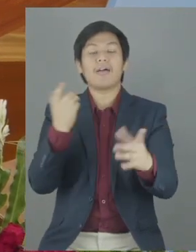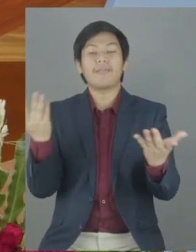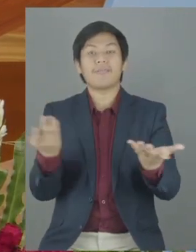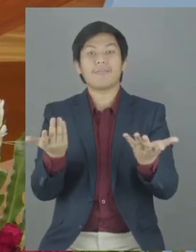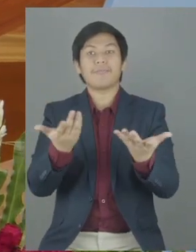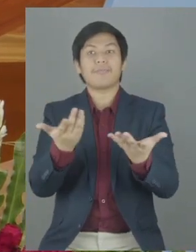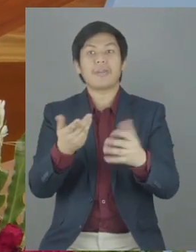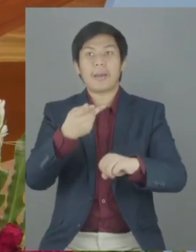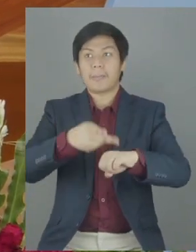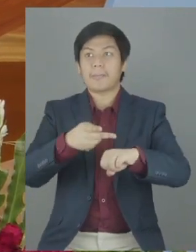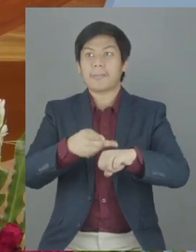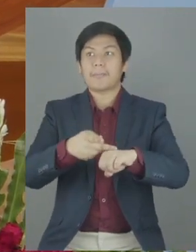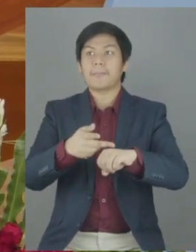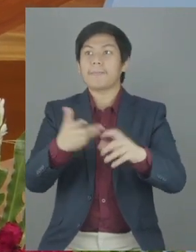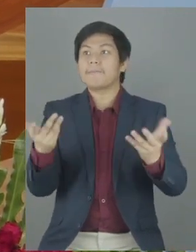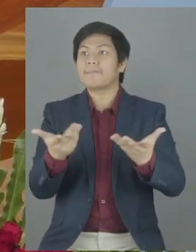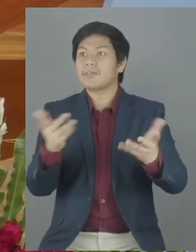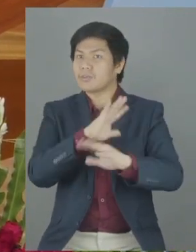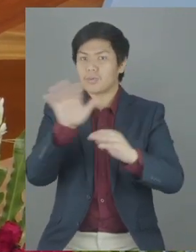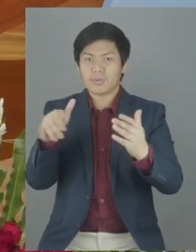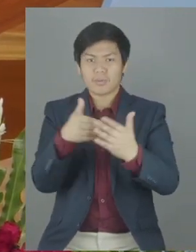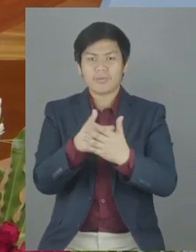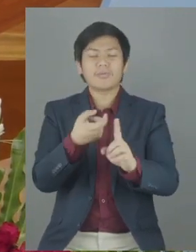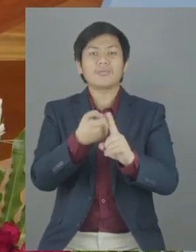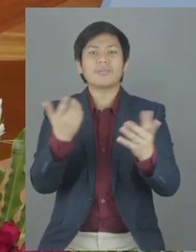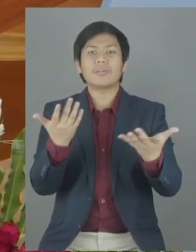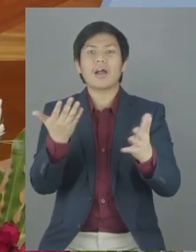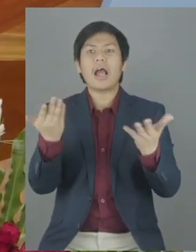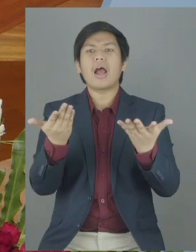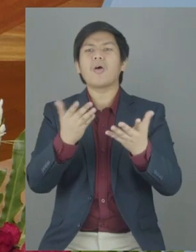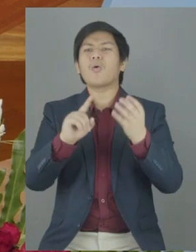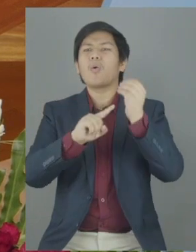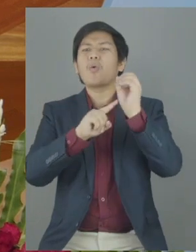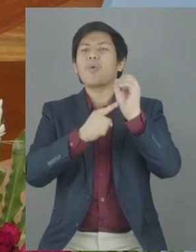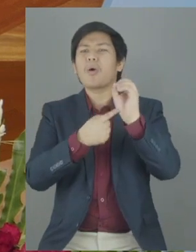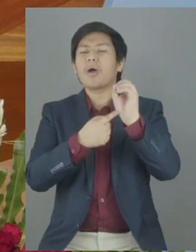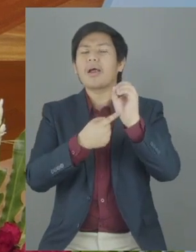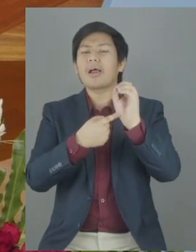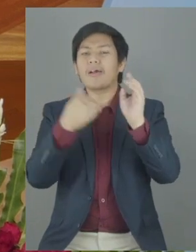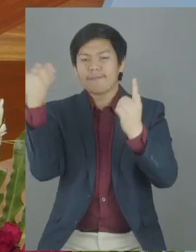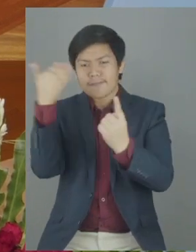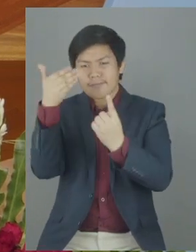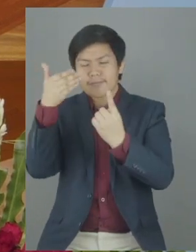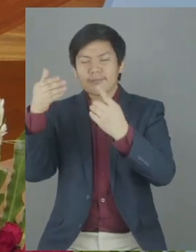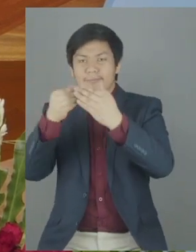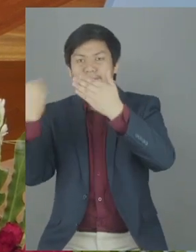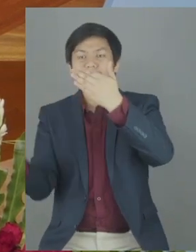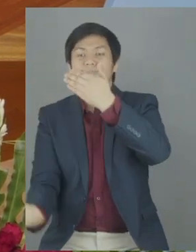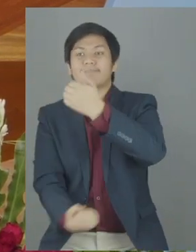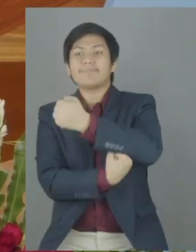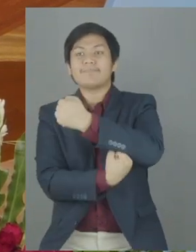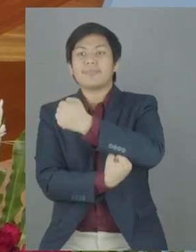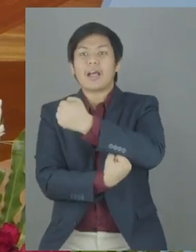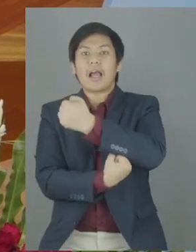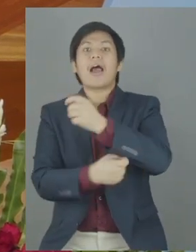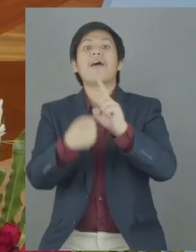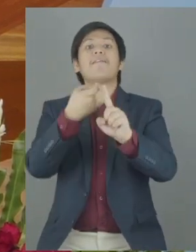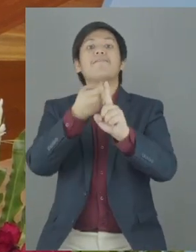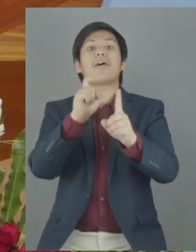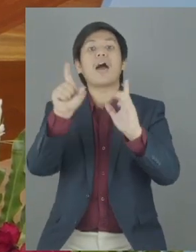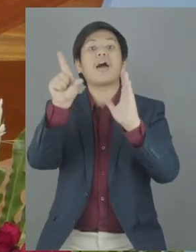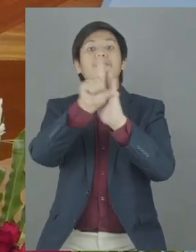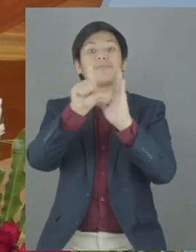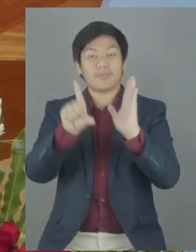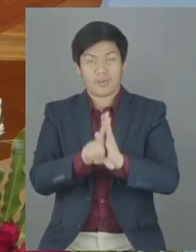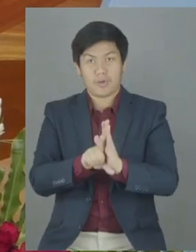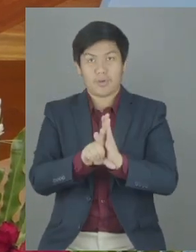Peter coming from? Where was everyone here coming from? Very simple. They're coming from the law. Because it was a